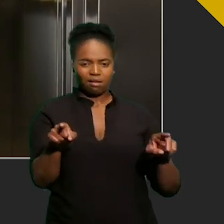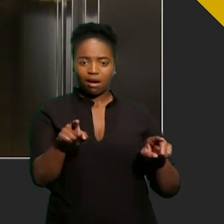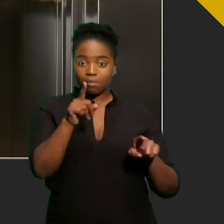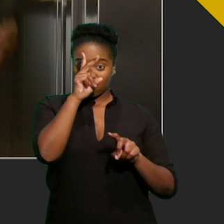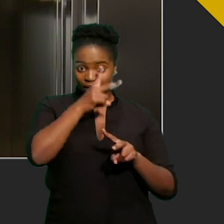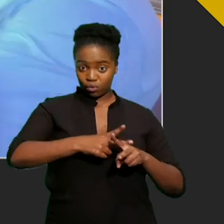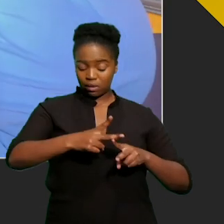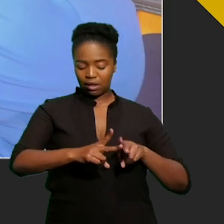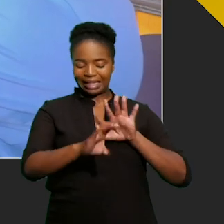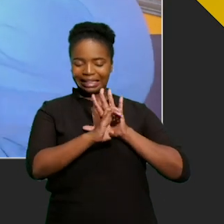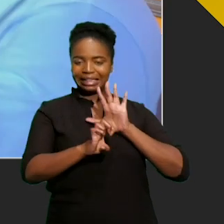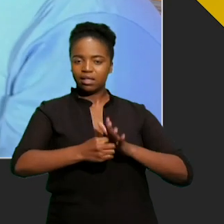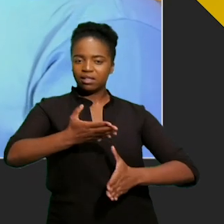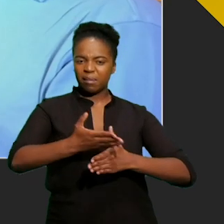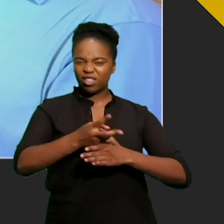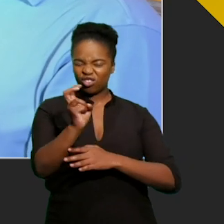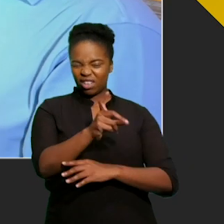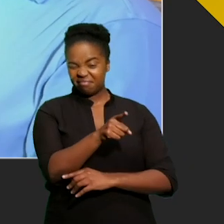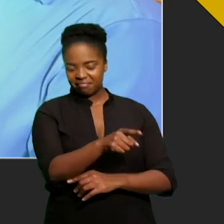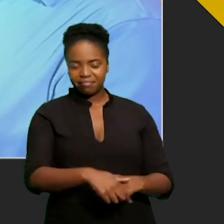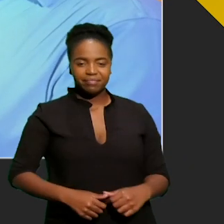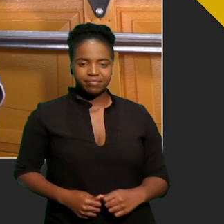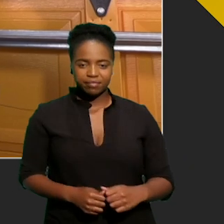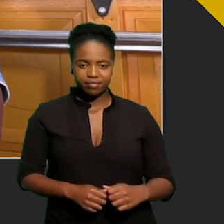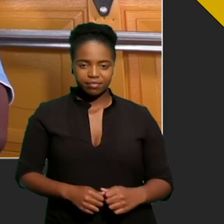is actually supposed to work. Masiyamvubauthi.